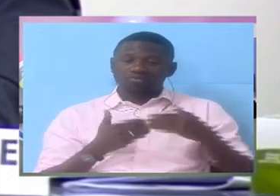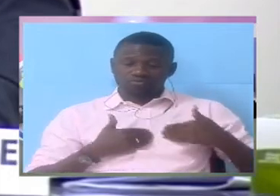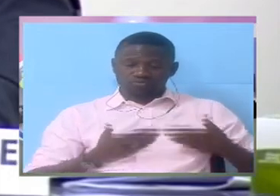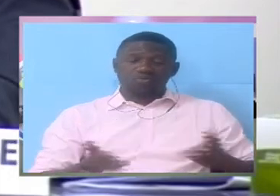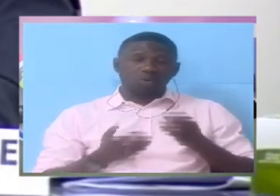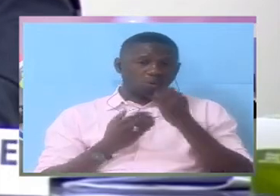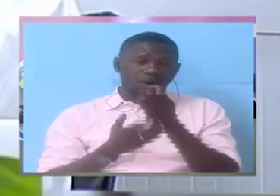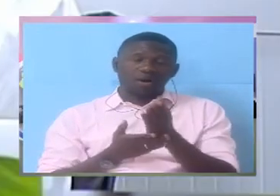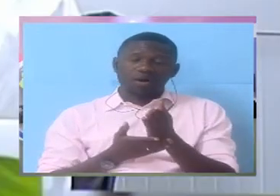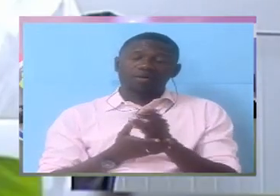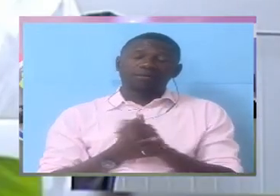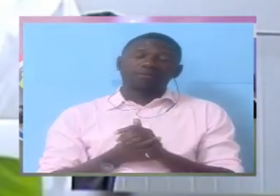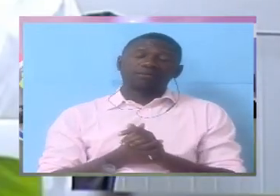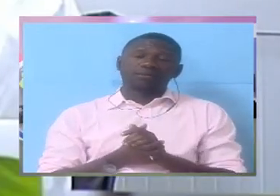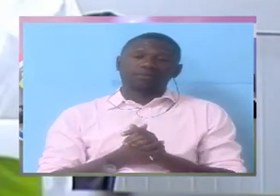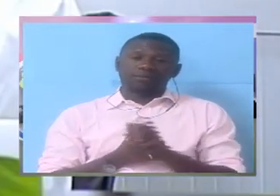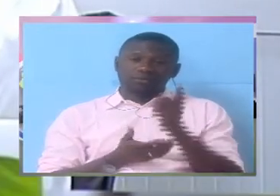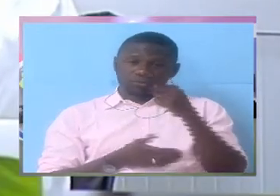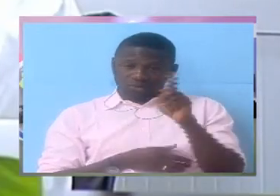Correct?